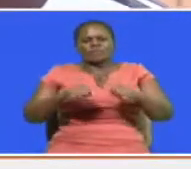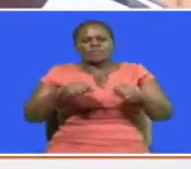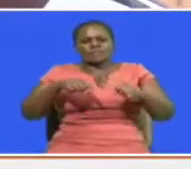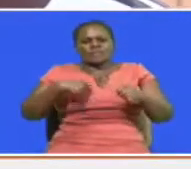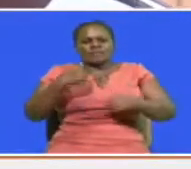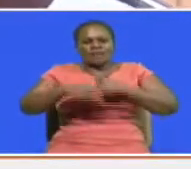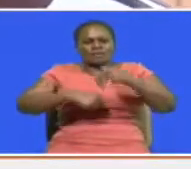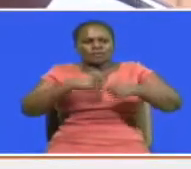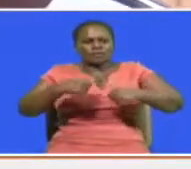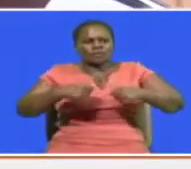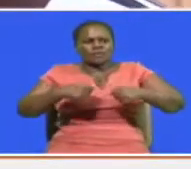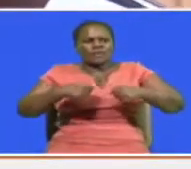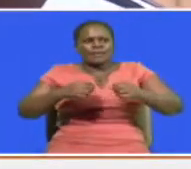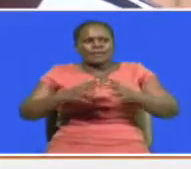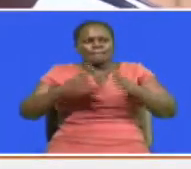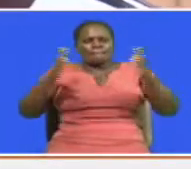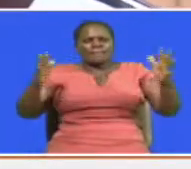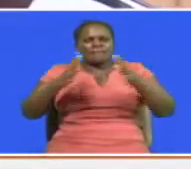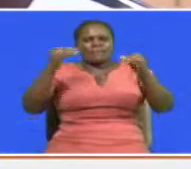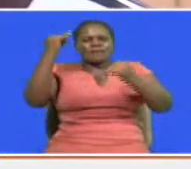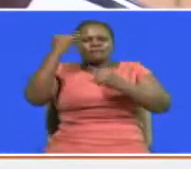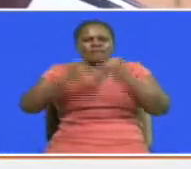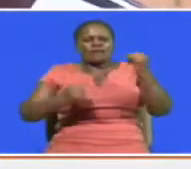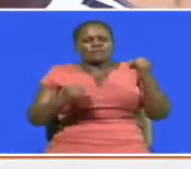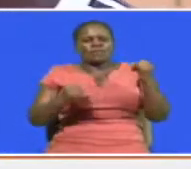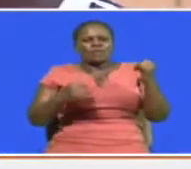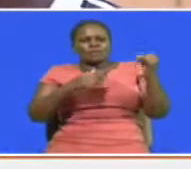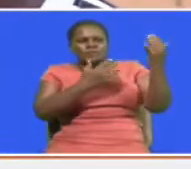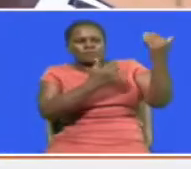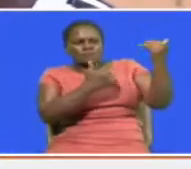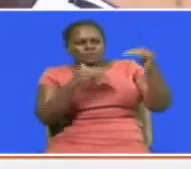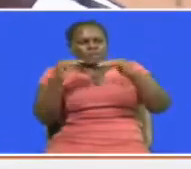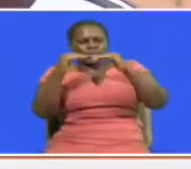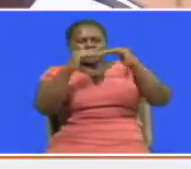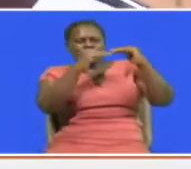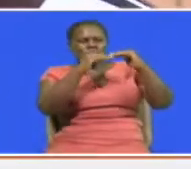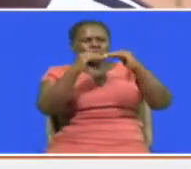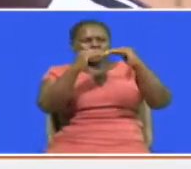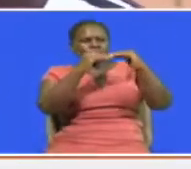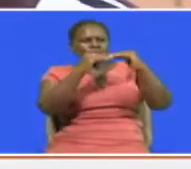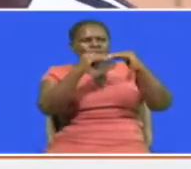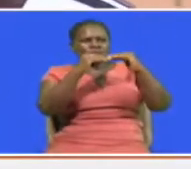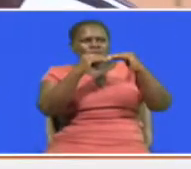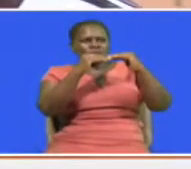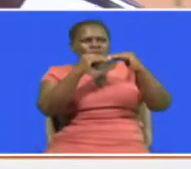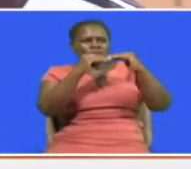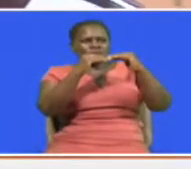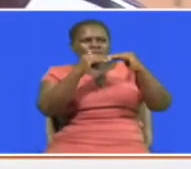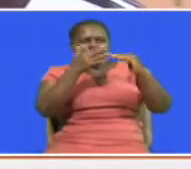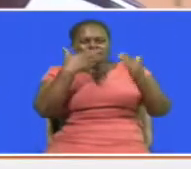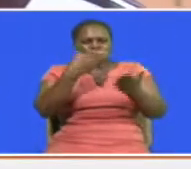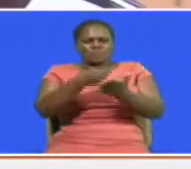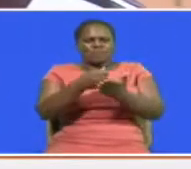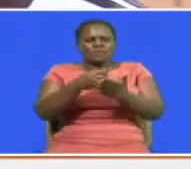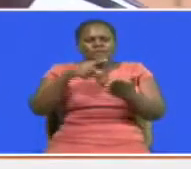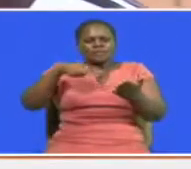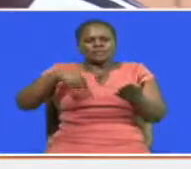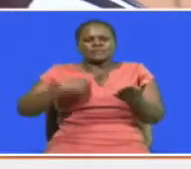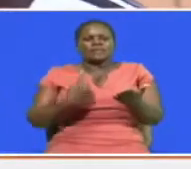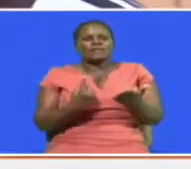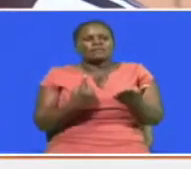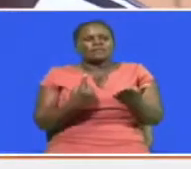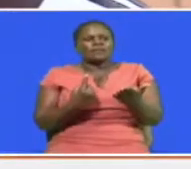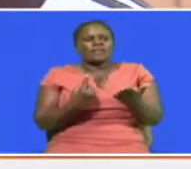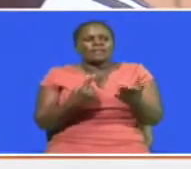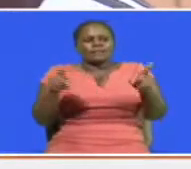is to go to the main final, which is against, and we are expecting Equity to win the other semi-finals. So we were with them